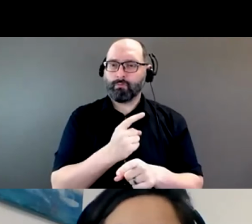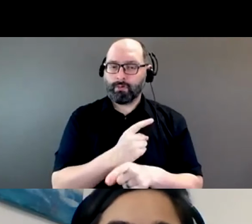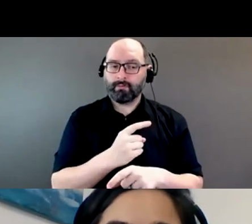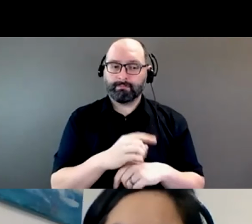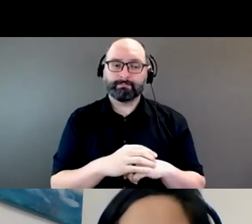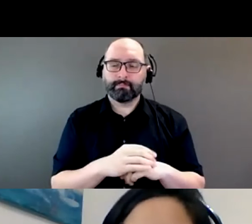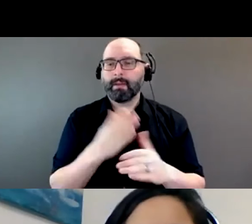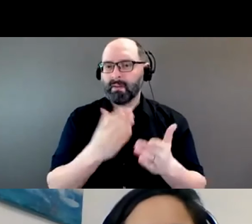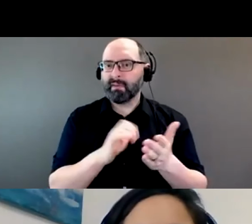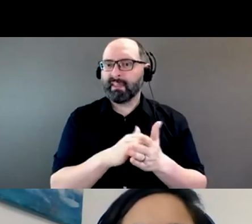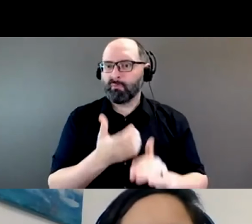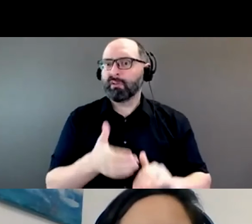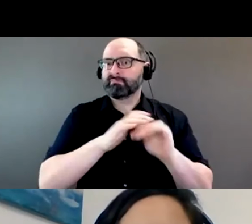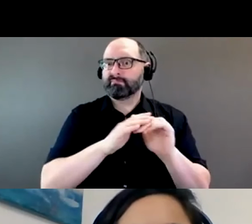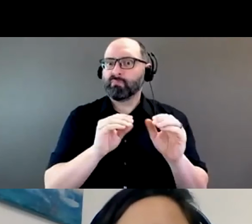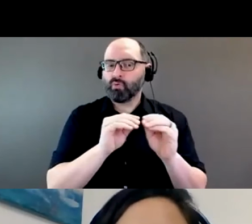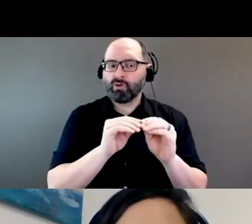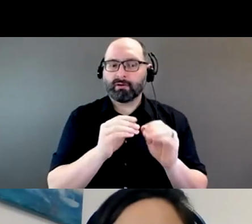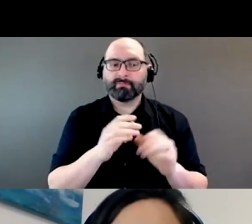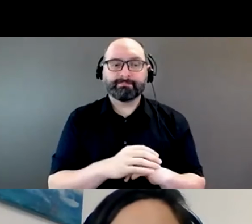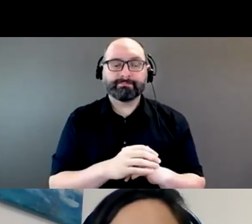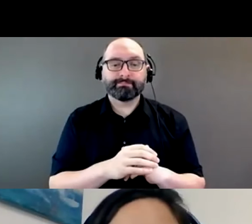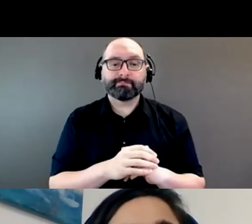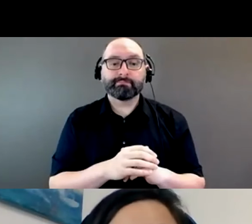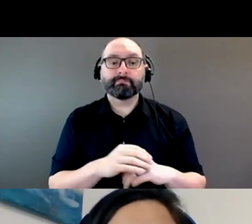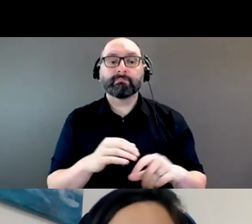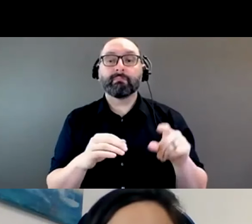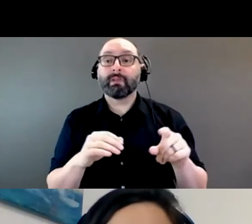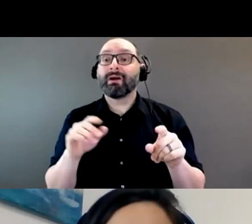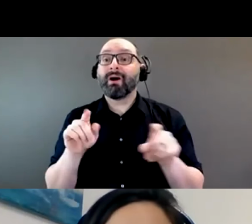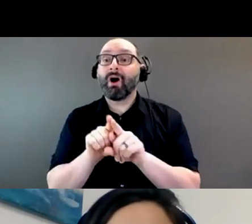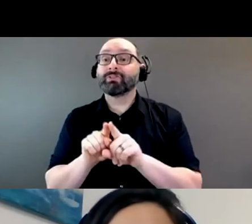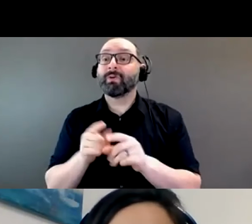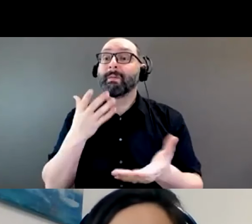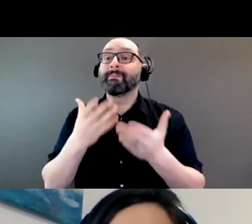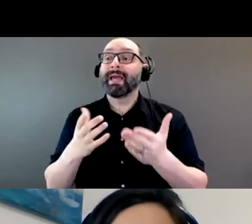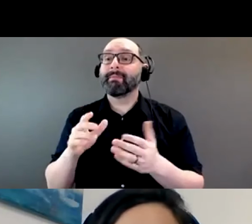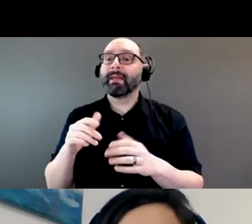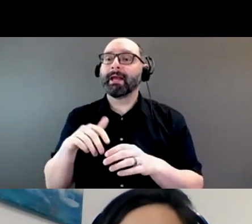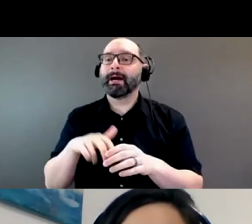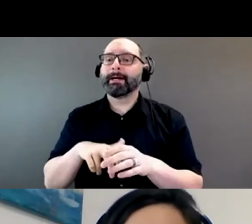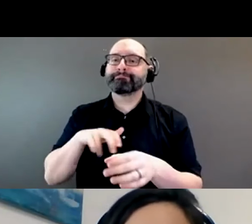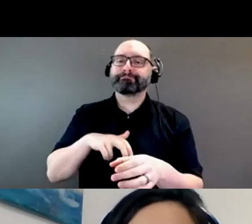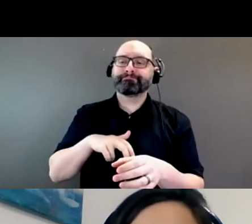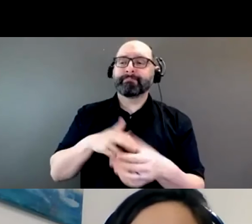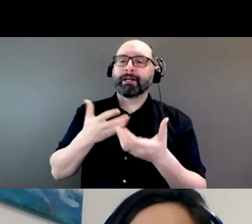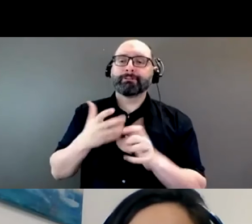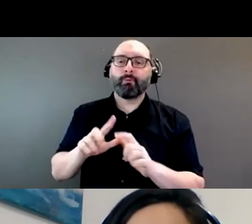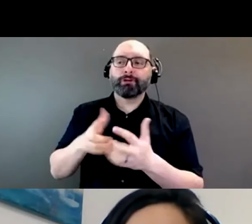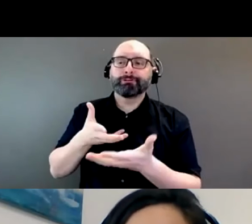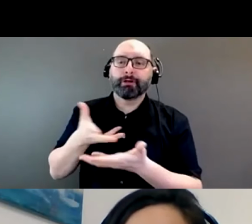We also see, as Alejandra mentioned, a loss in the desire to initiate communication with other people or to interact with